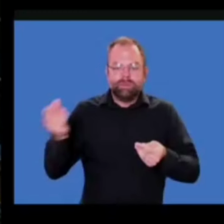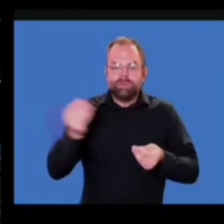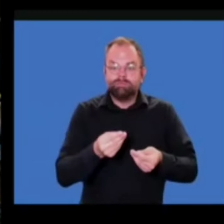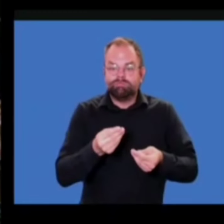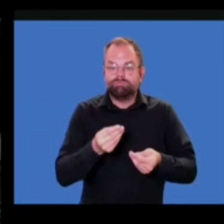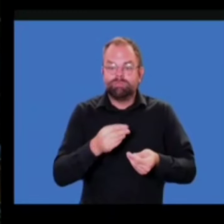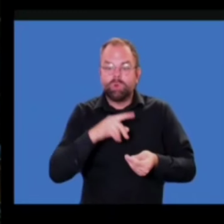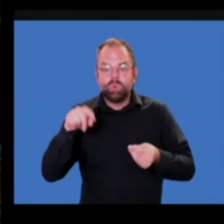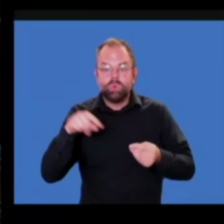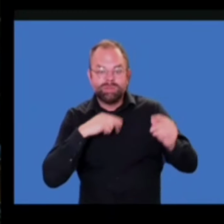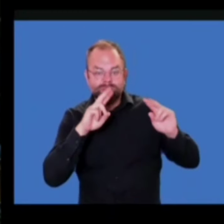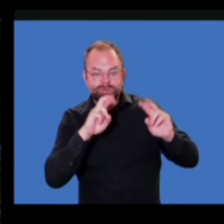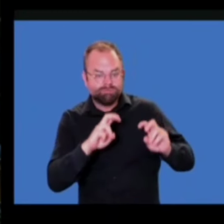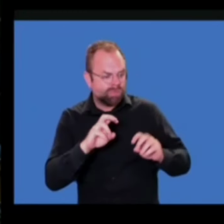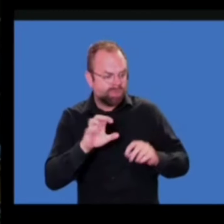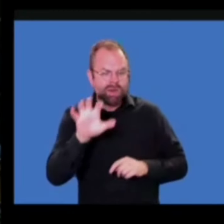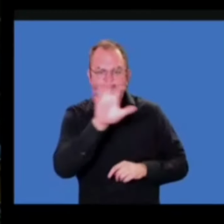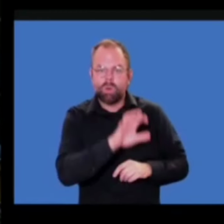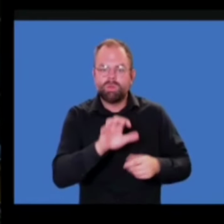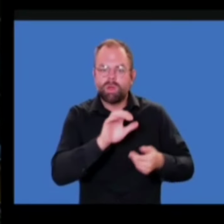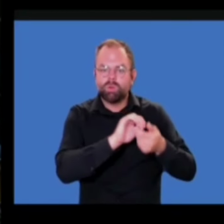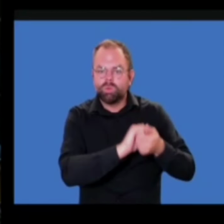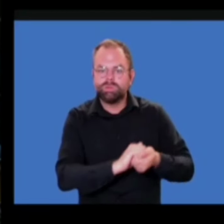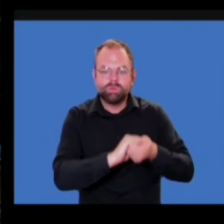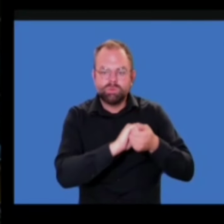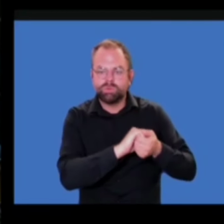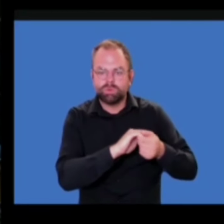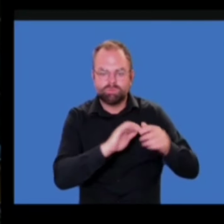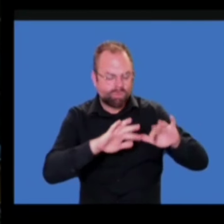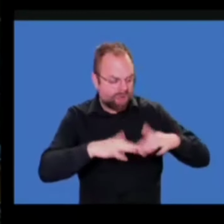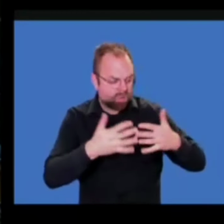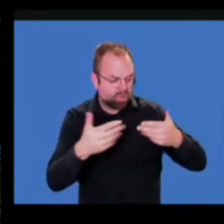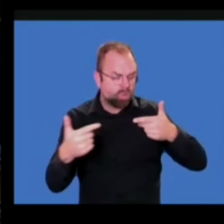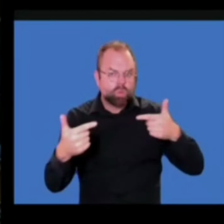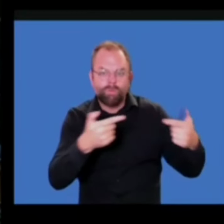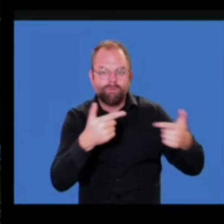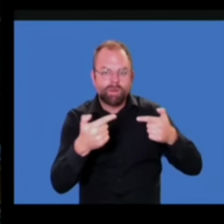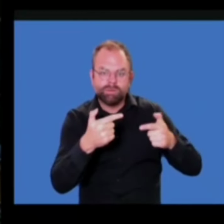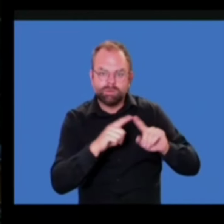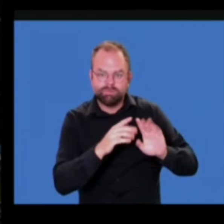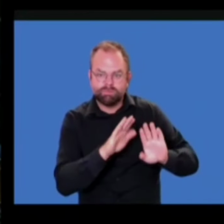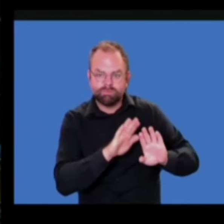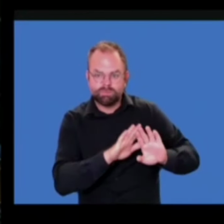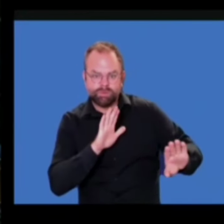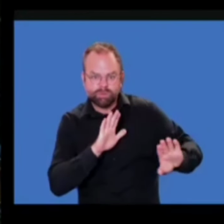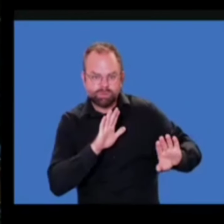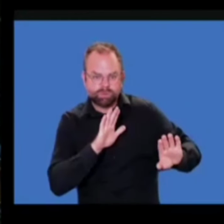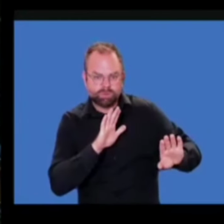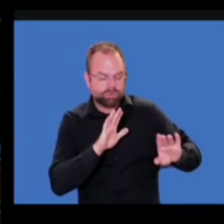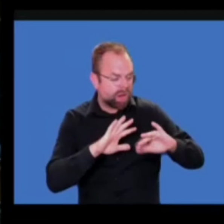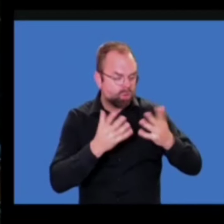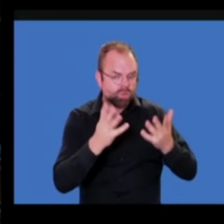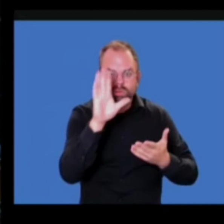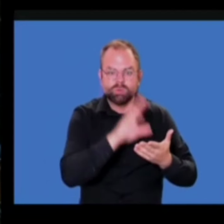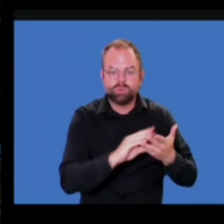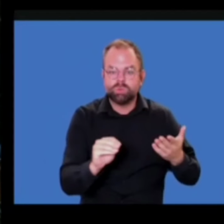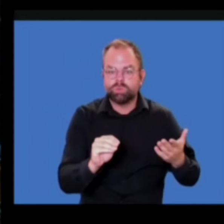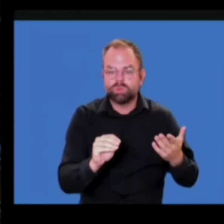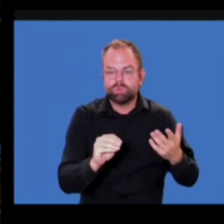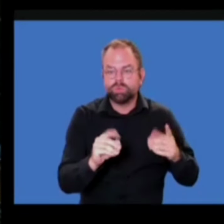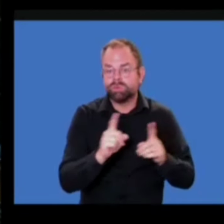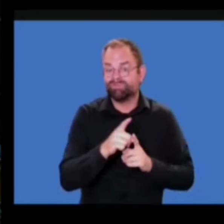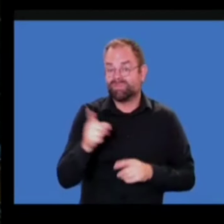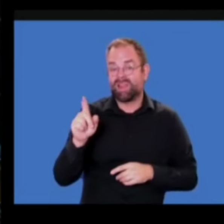continent. This regional cooperation model highlights the importance of local ownership in addressing